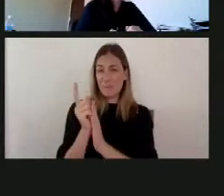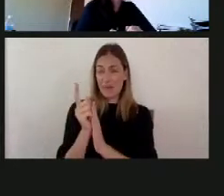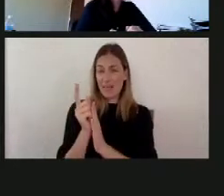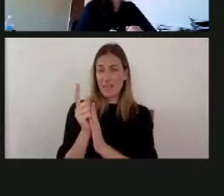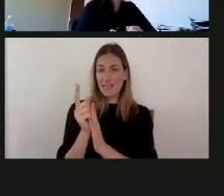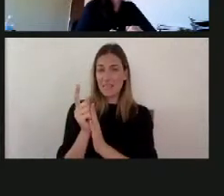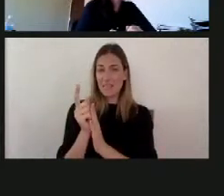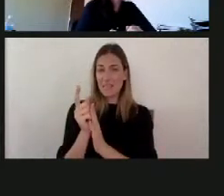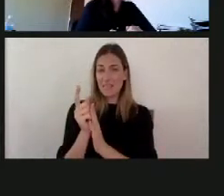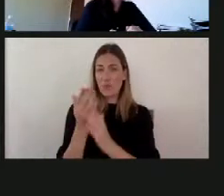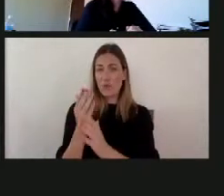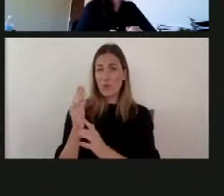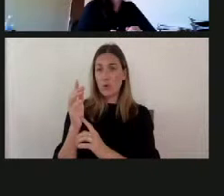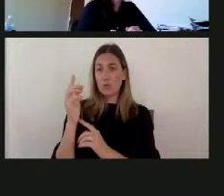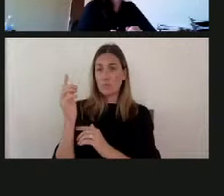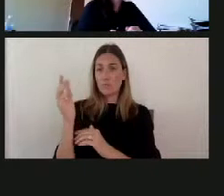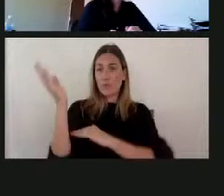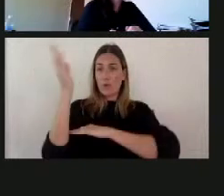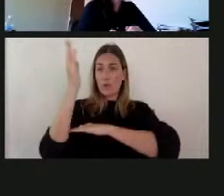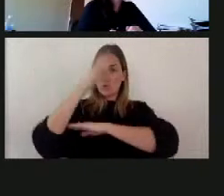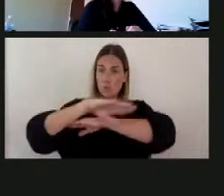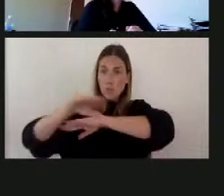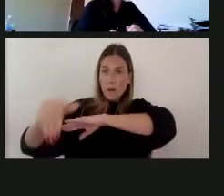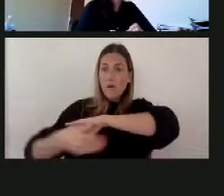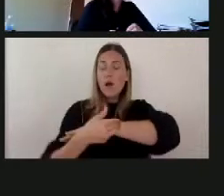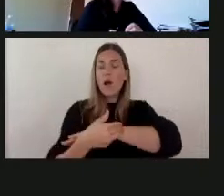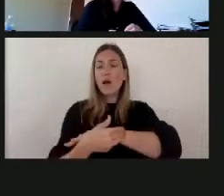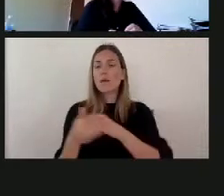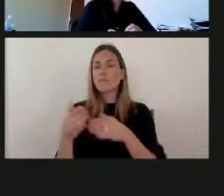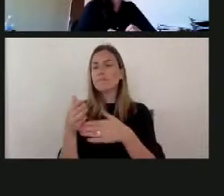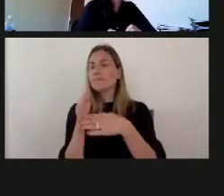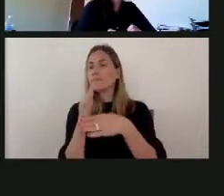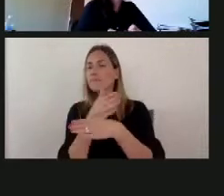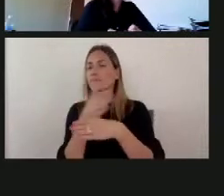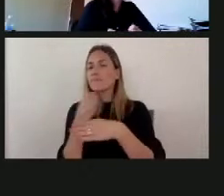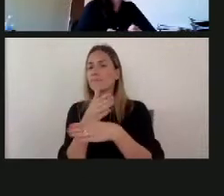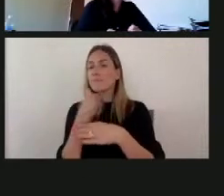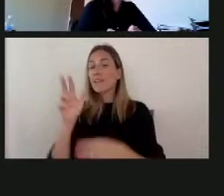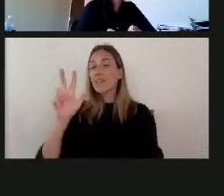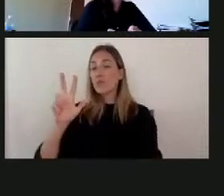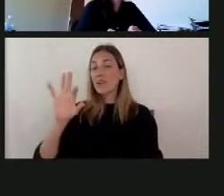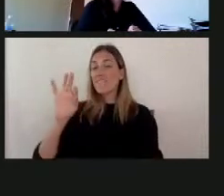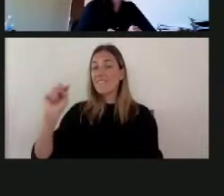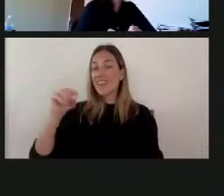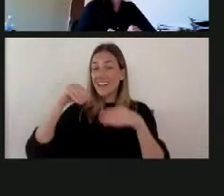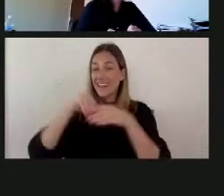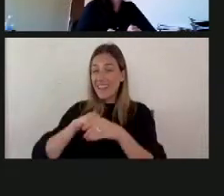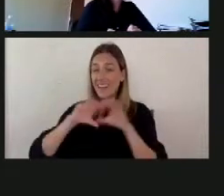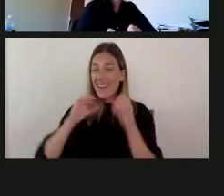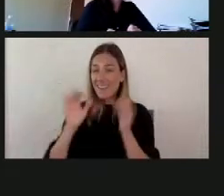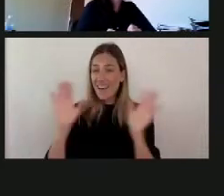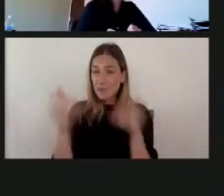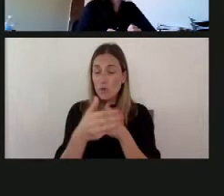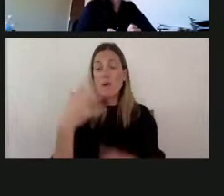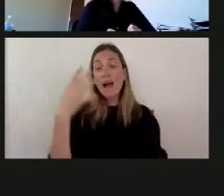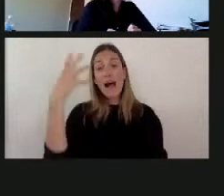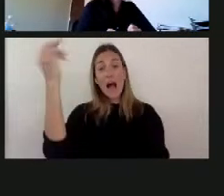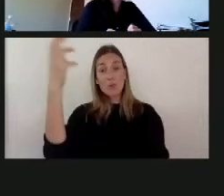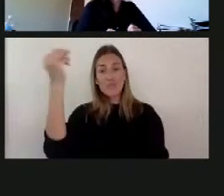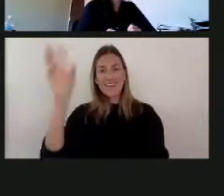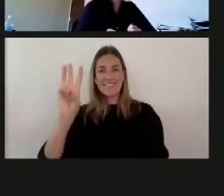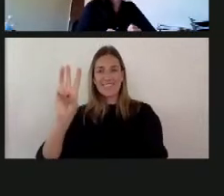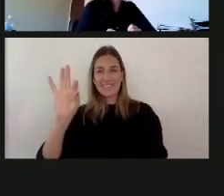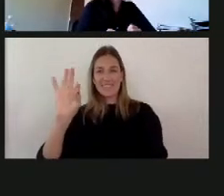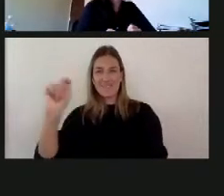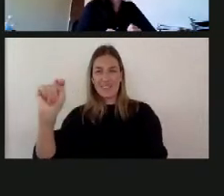a 24-hour period. They're within 3 feet of them if they're inside the classroom, and 6 feet of them if they're outside the classroom, or if they're an